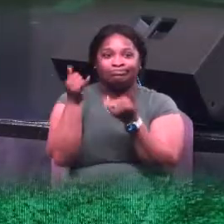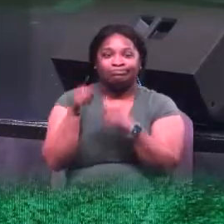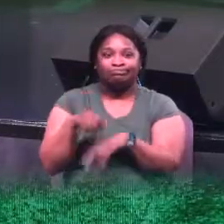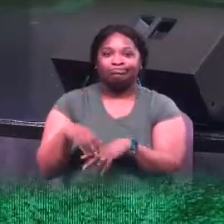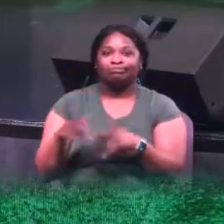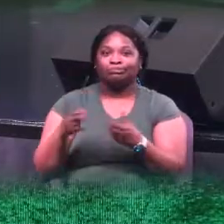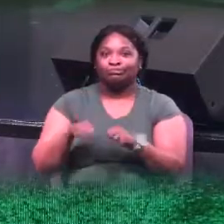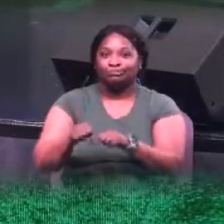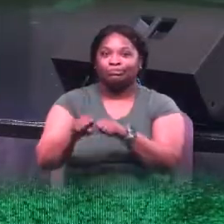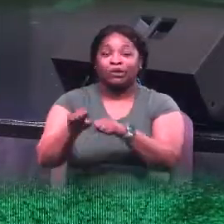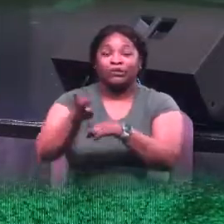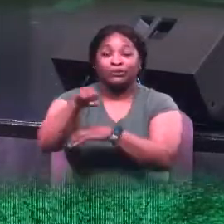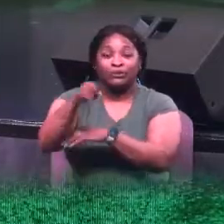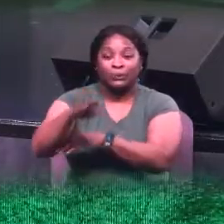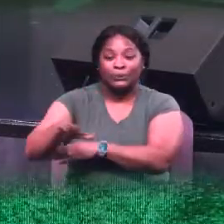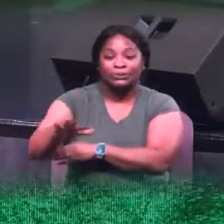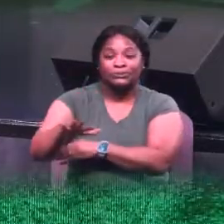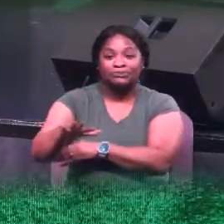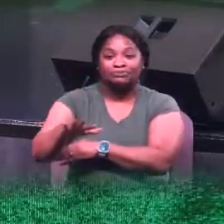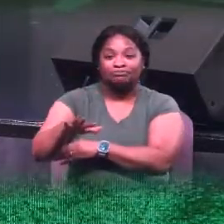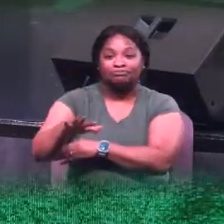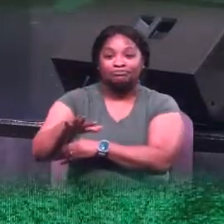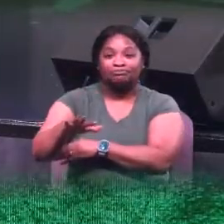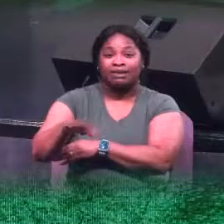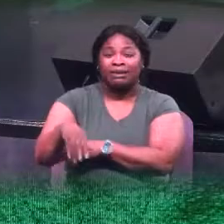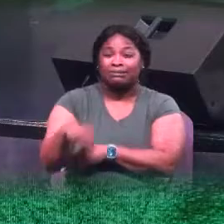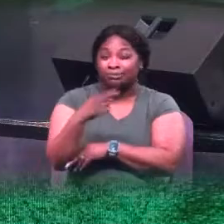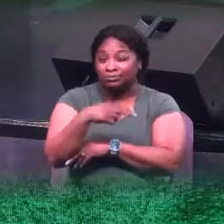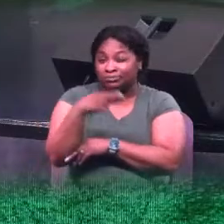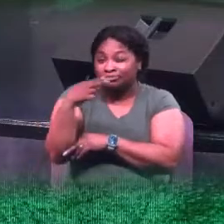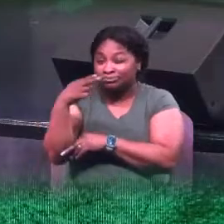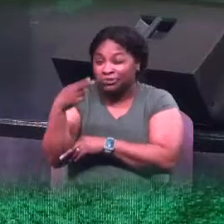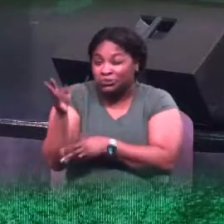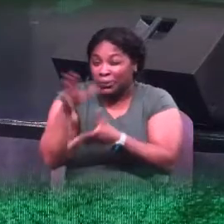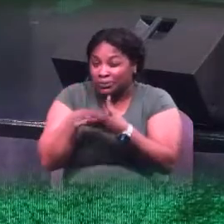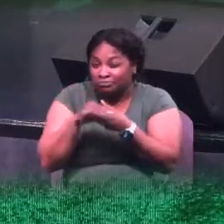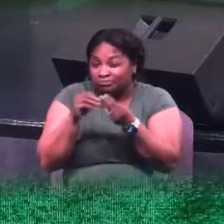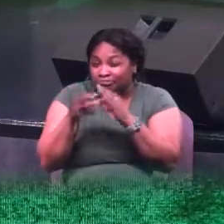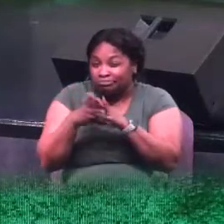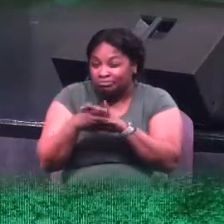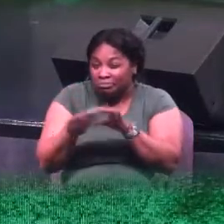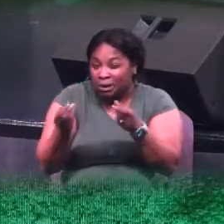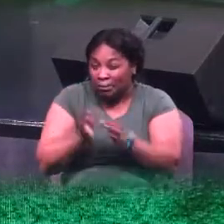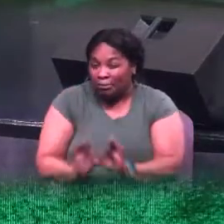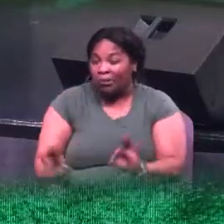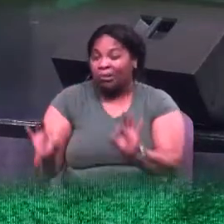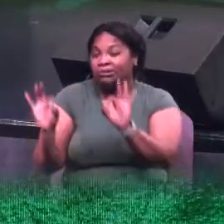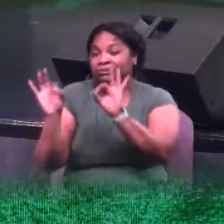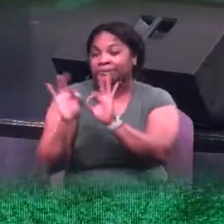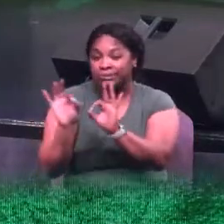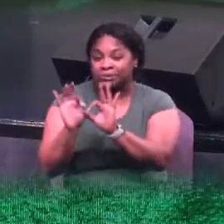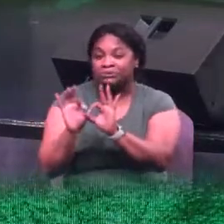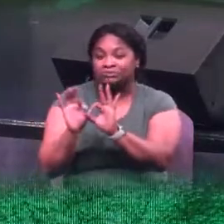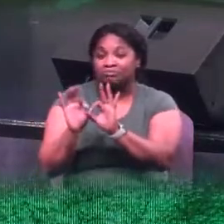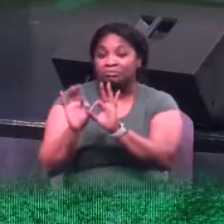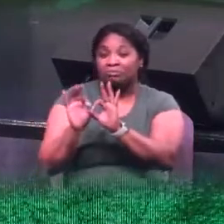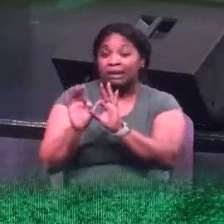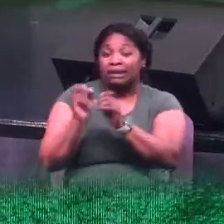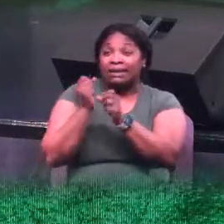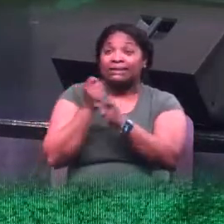streets of Jerusalem, there is a historic context to this. They are